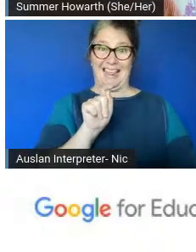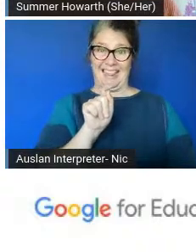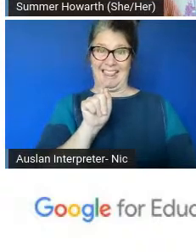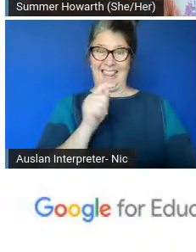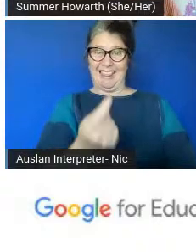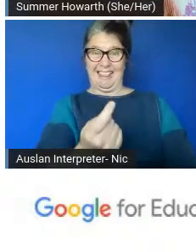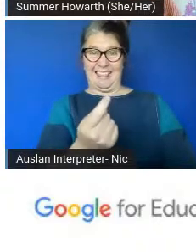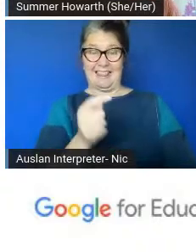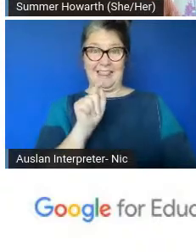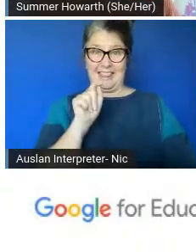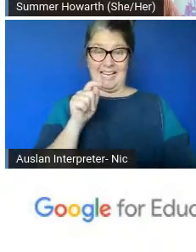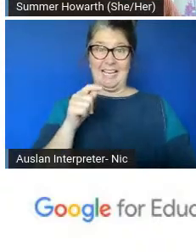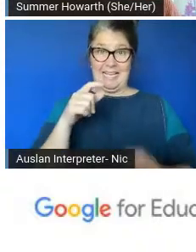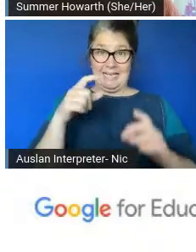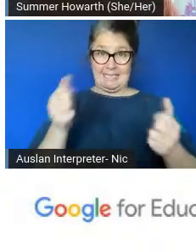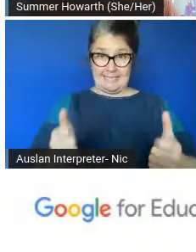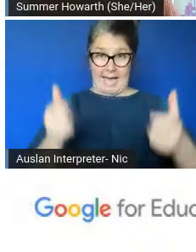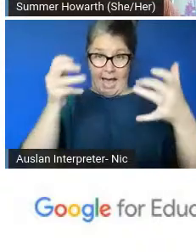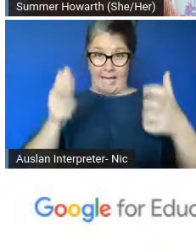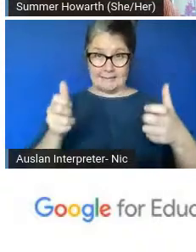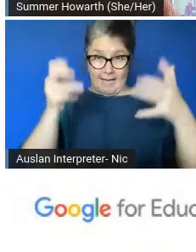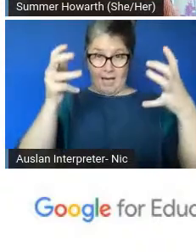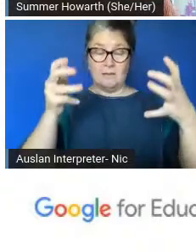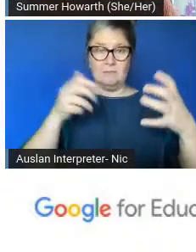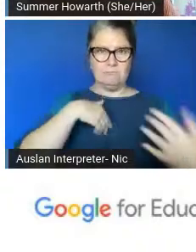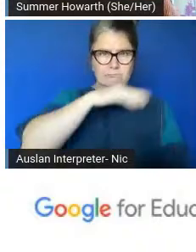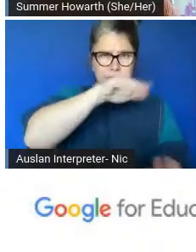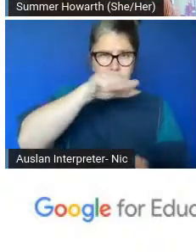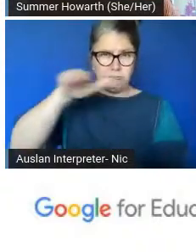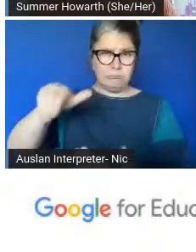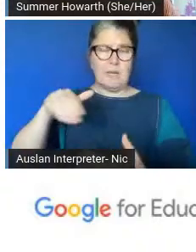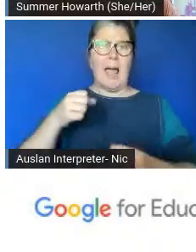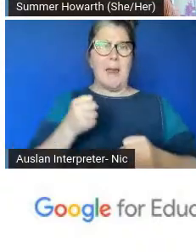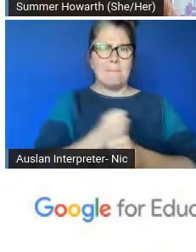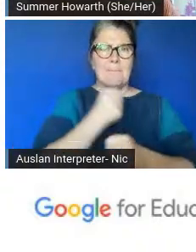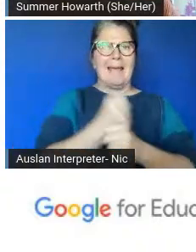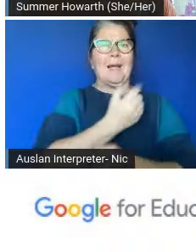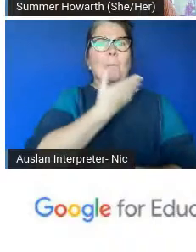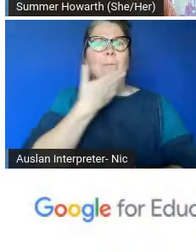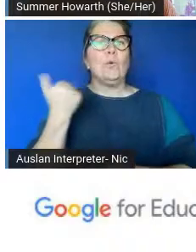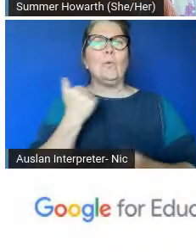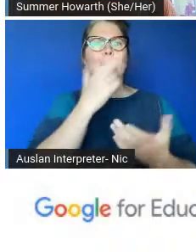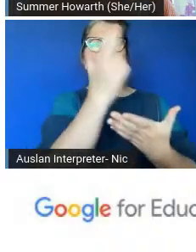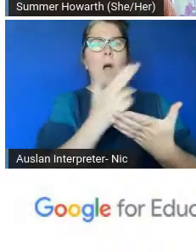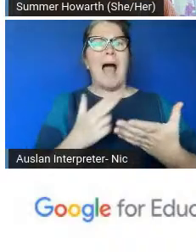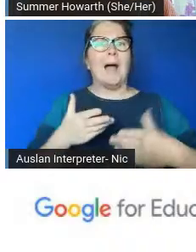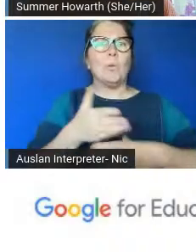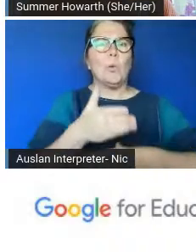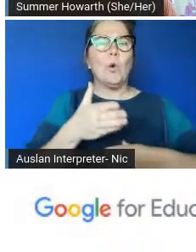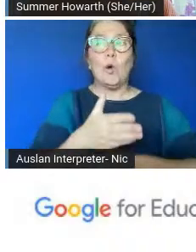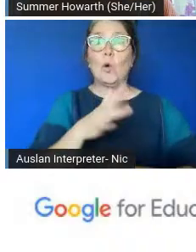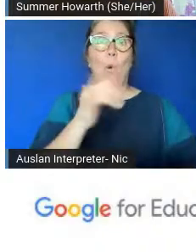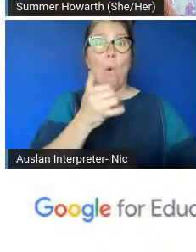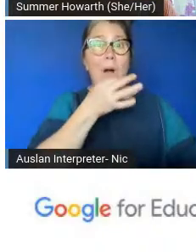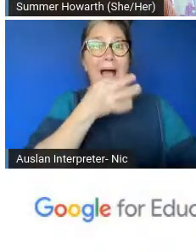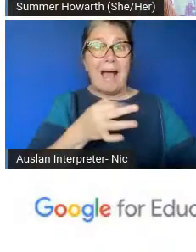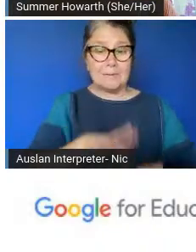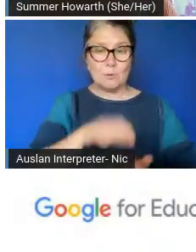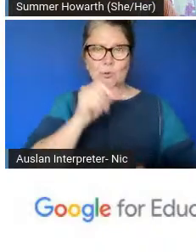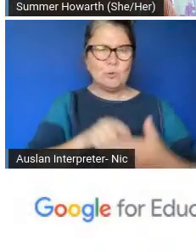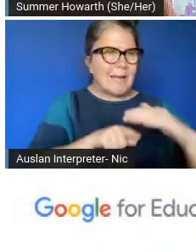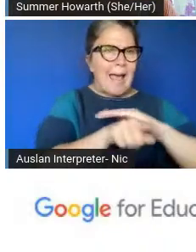and then working with kids to make a beautiful artwork, or getting them to go out and record data around school and make a beautiful